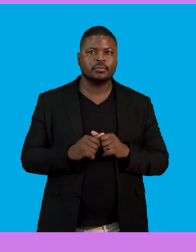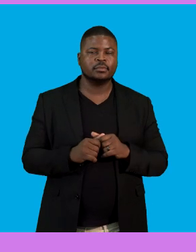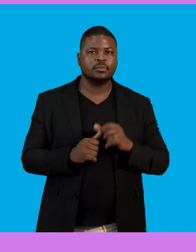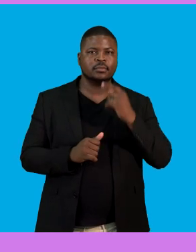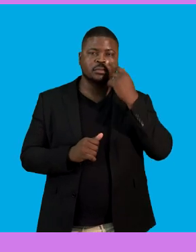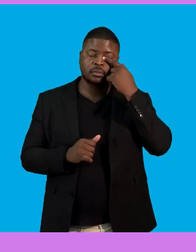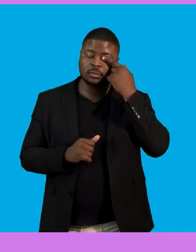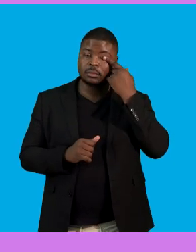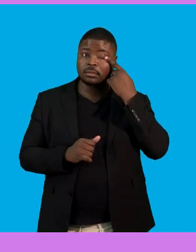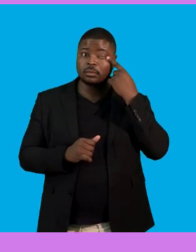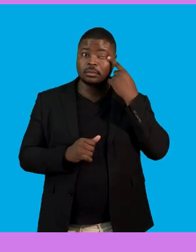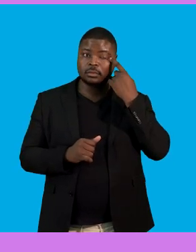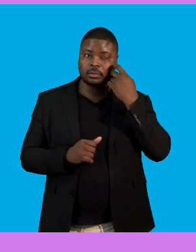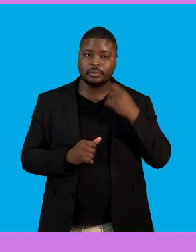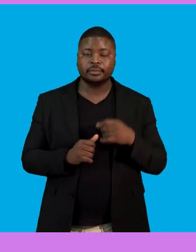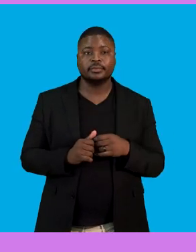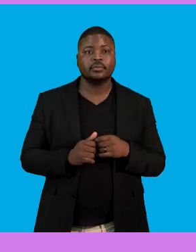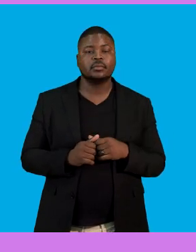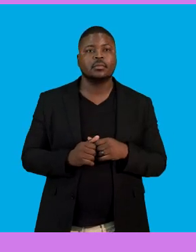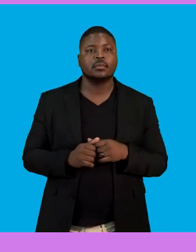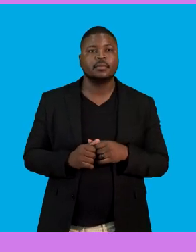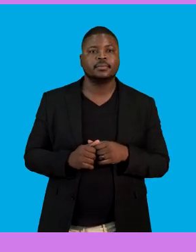7 there. So for 7, we have